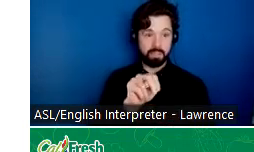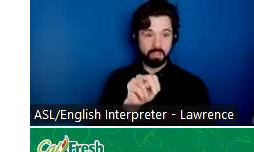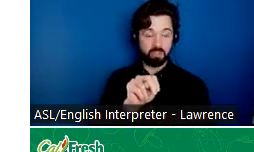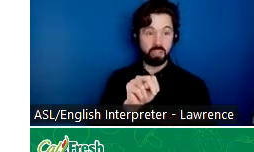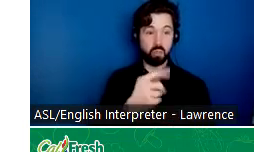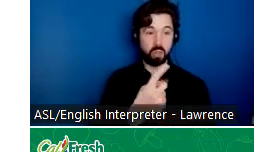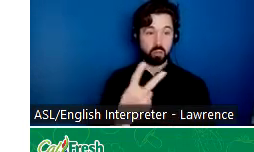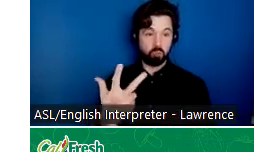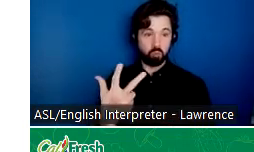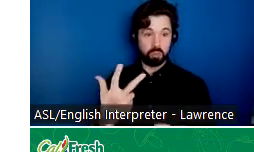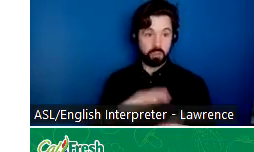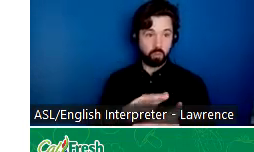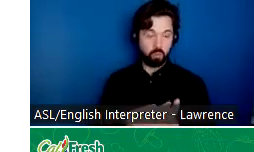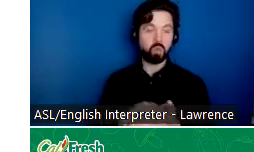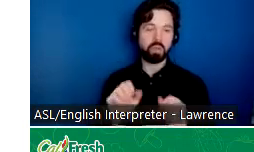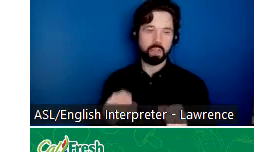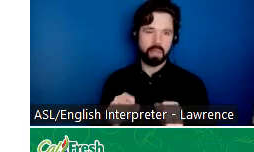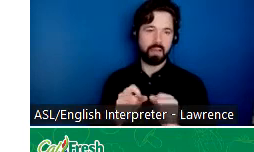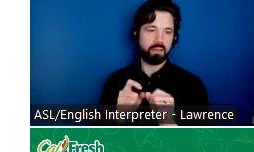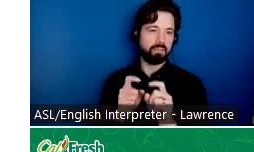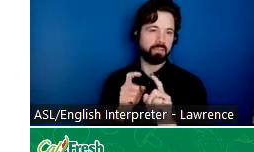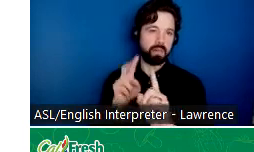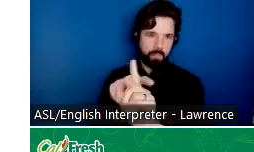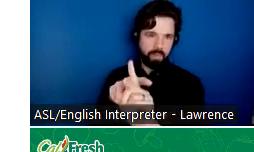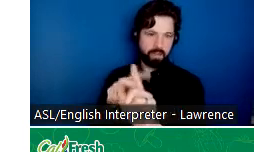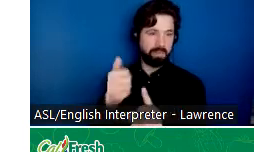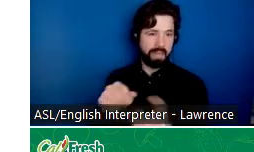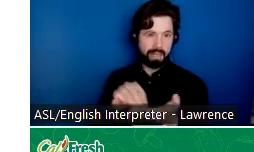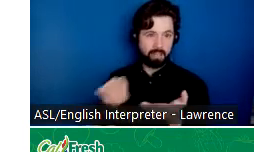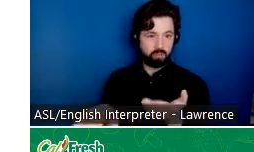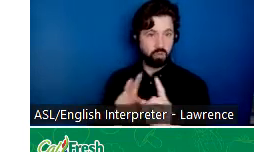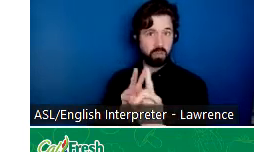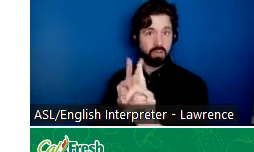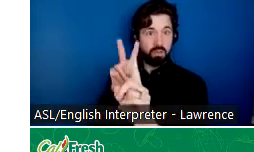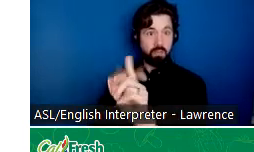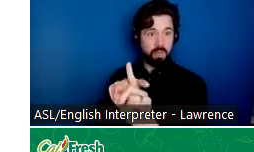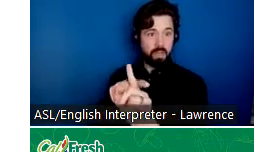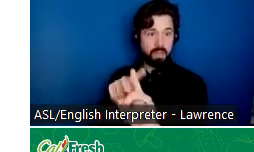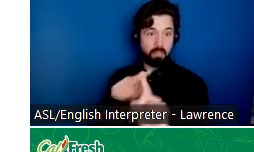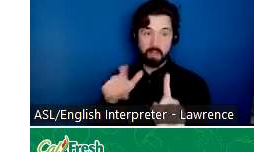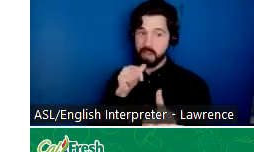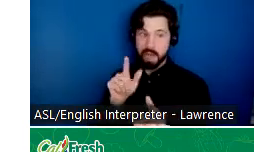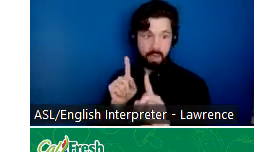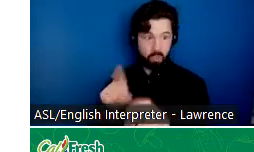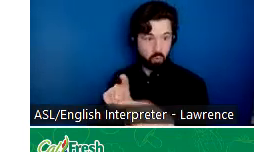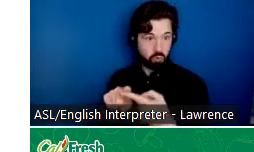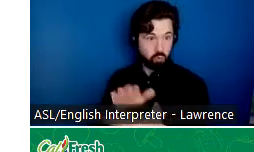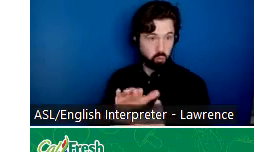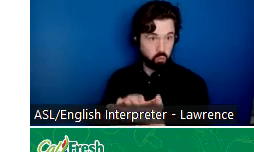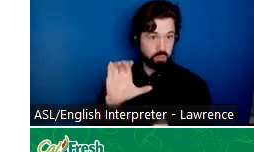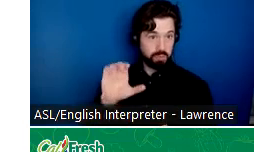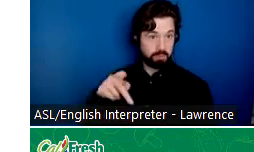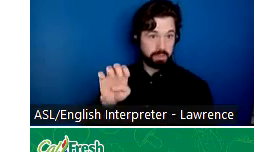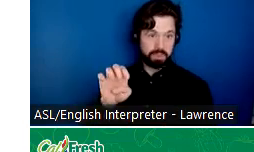can apply. And any child who submits an application and does not attend a CEP or provision school will not be eligible.